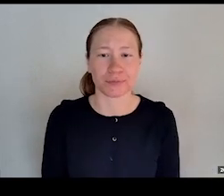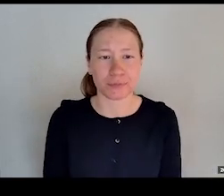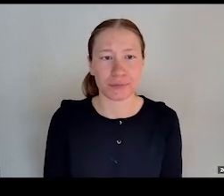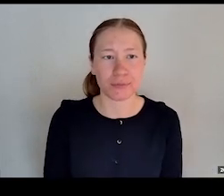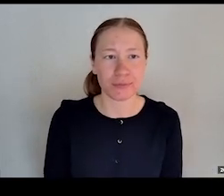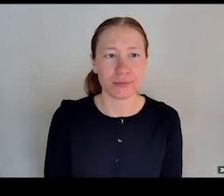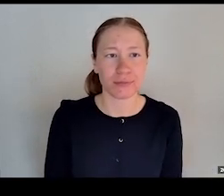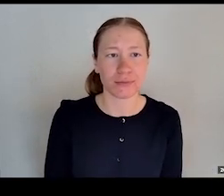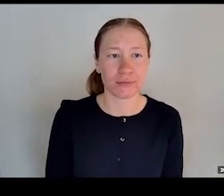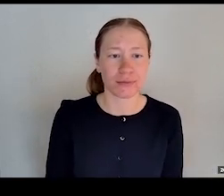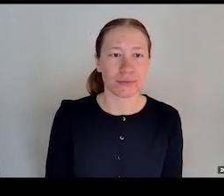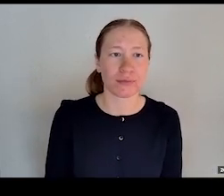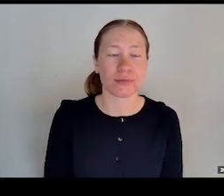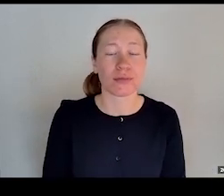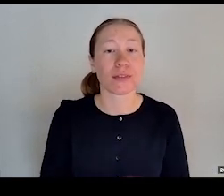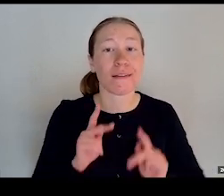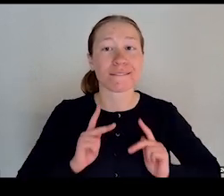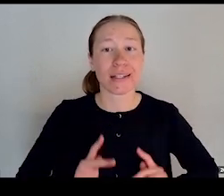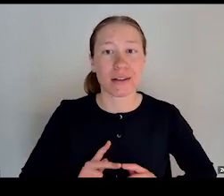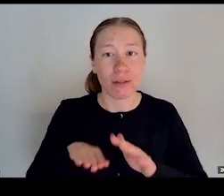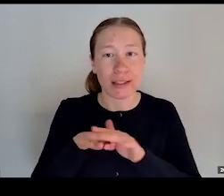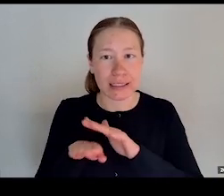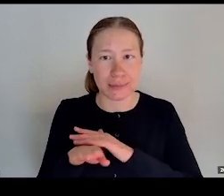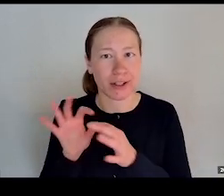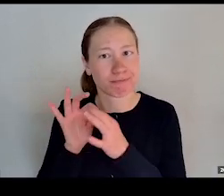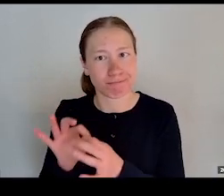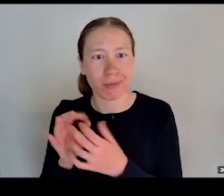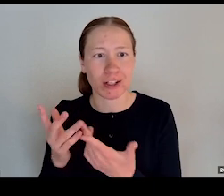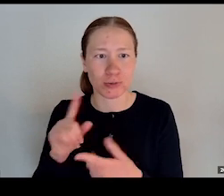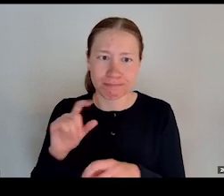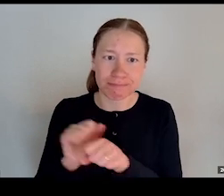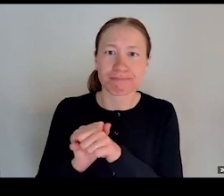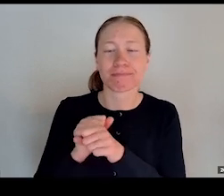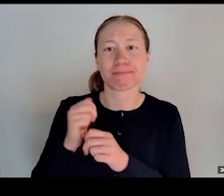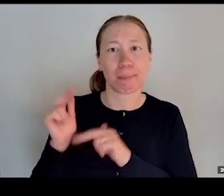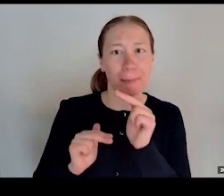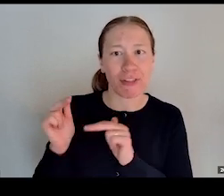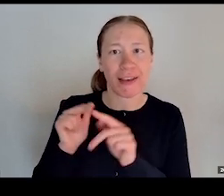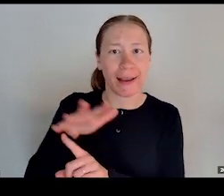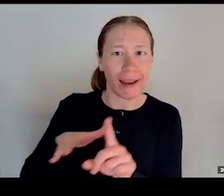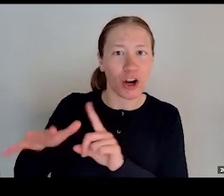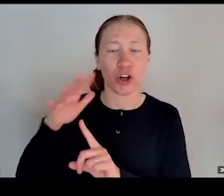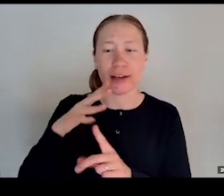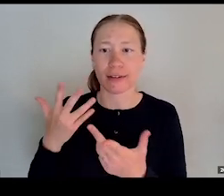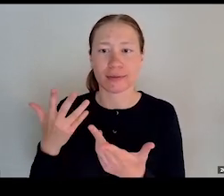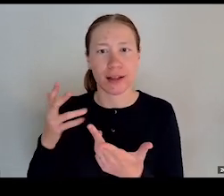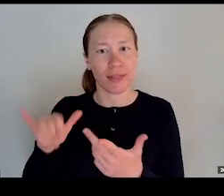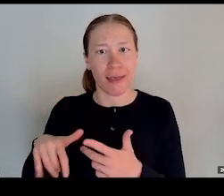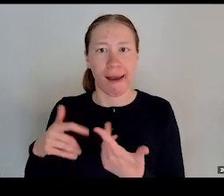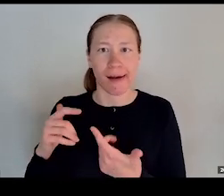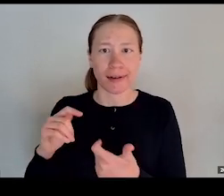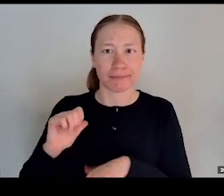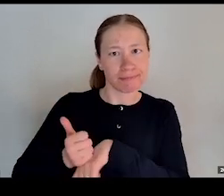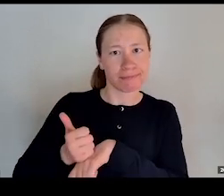Physical accessibility refers to the design and layout of buildings, environments, or products that make them usable for people